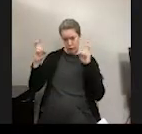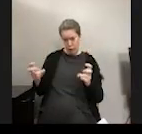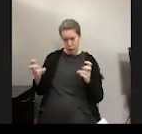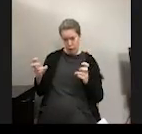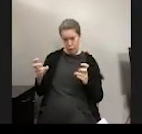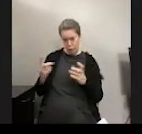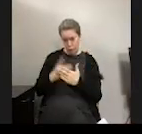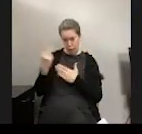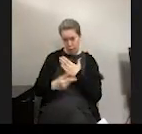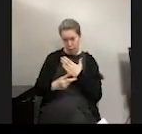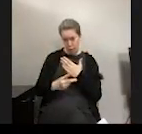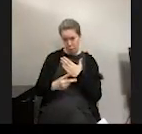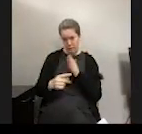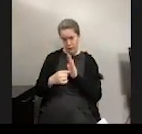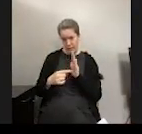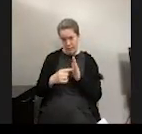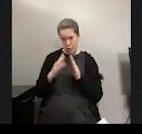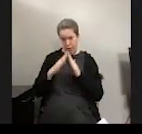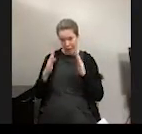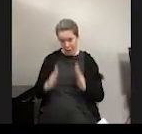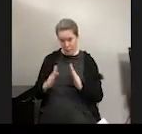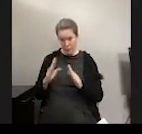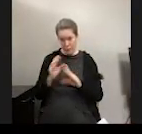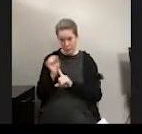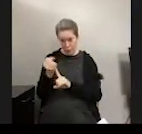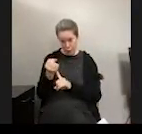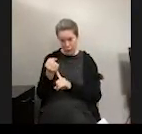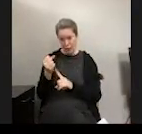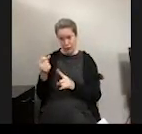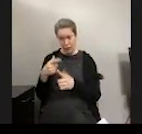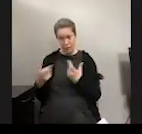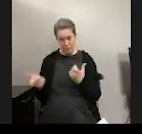racism, both topics that are currently